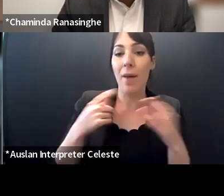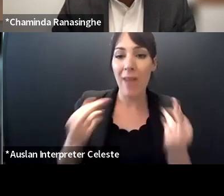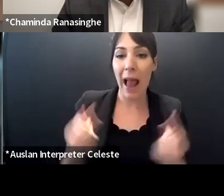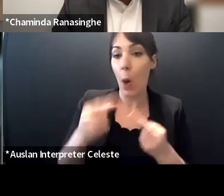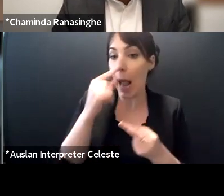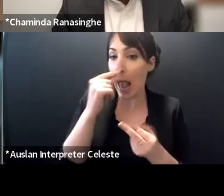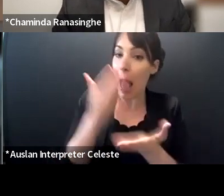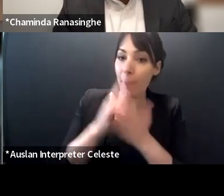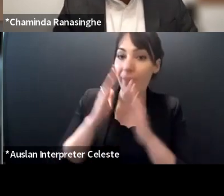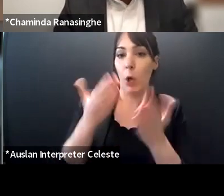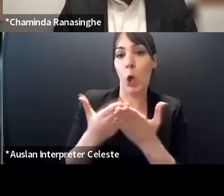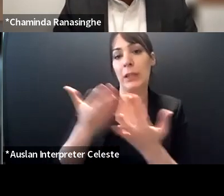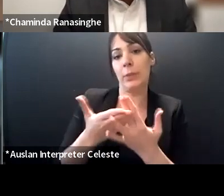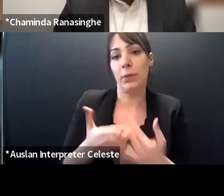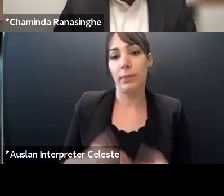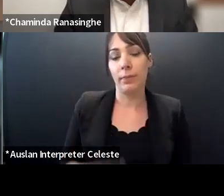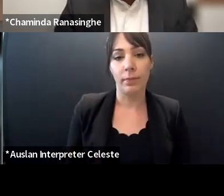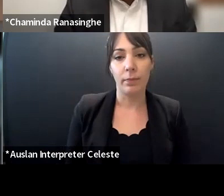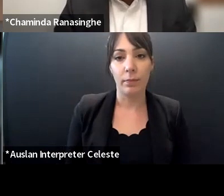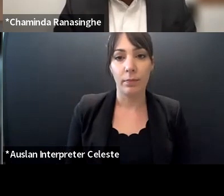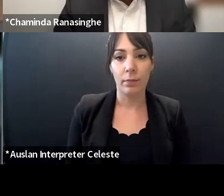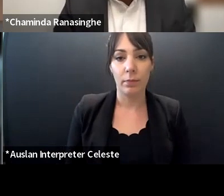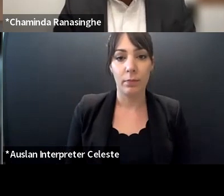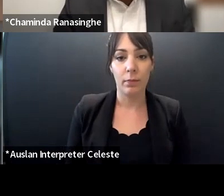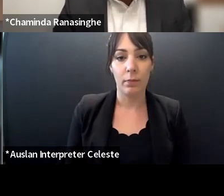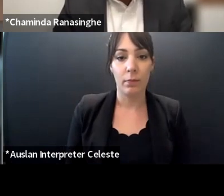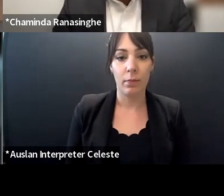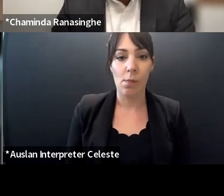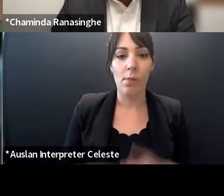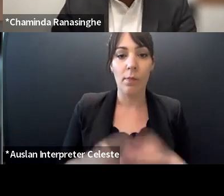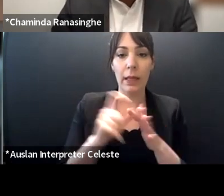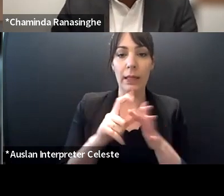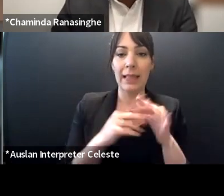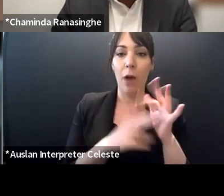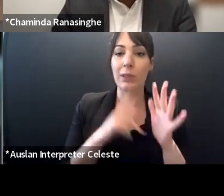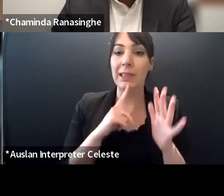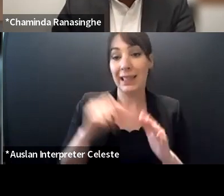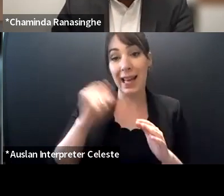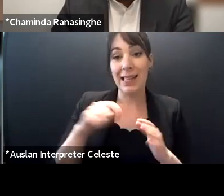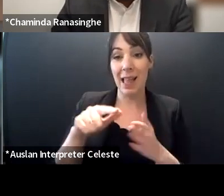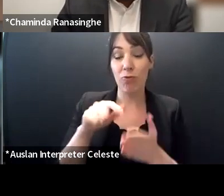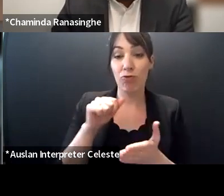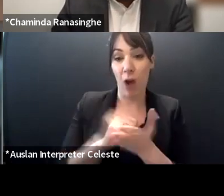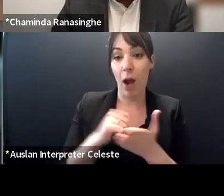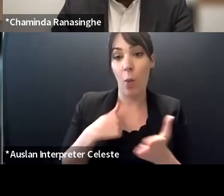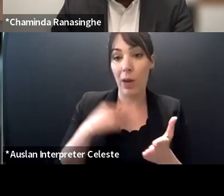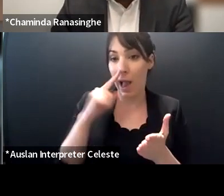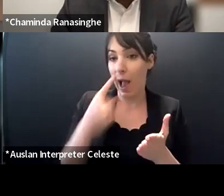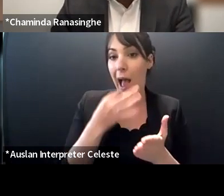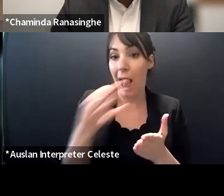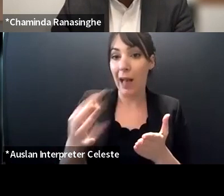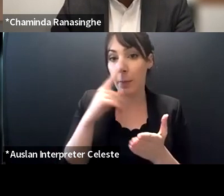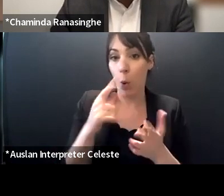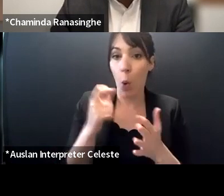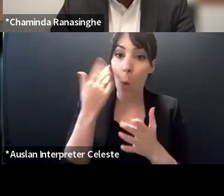that time value question, you know, thing that's there. We can't ask you to do 110% if you don't have 110%, nobody does. You know, you take out